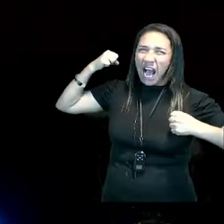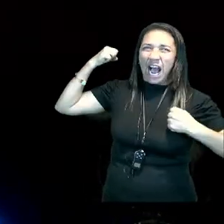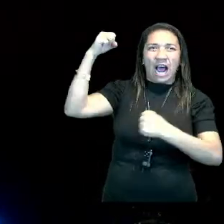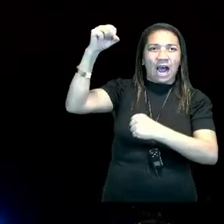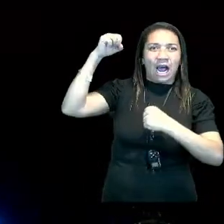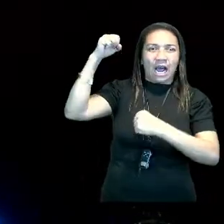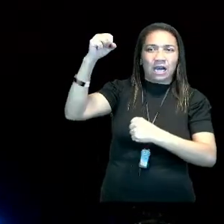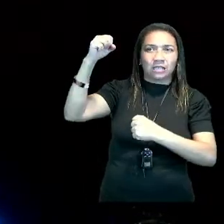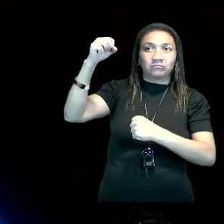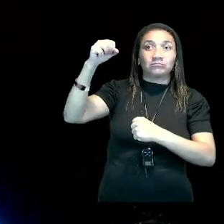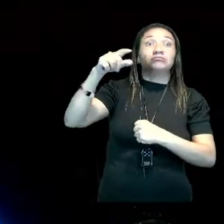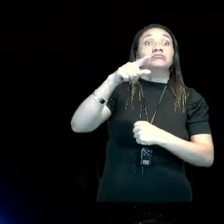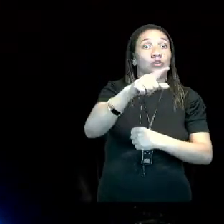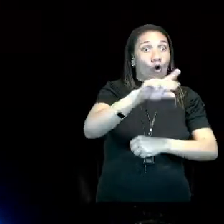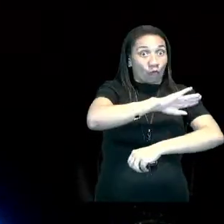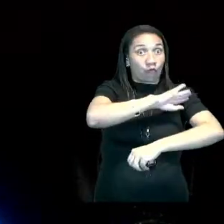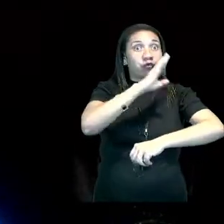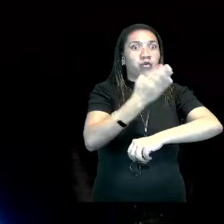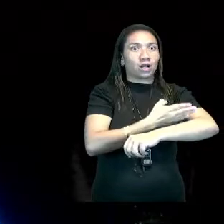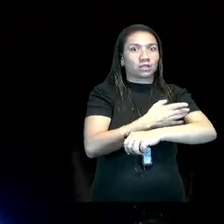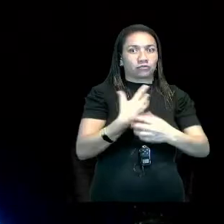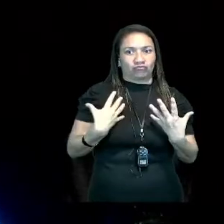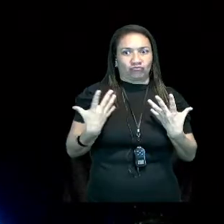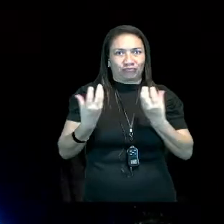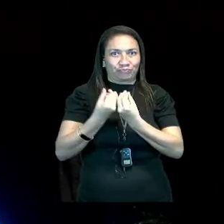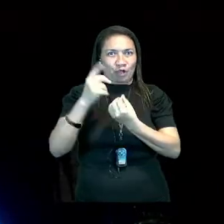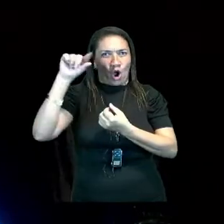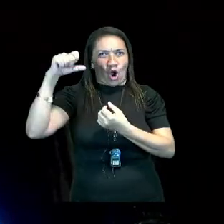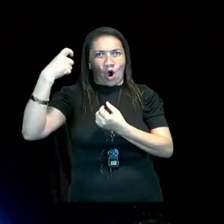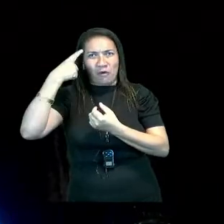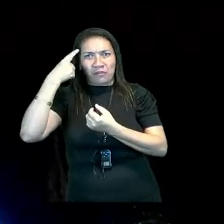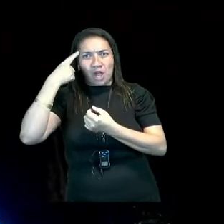be undefeatable.